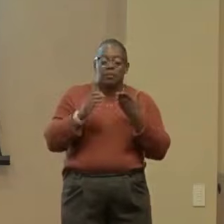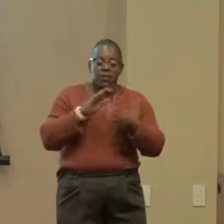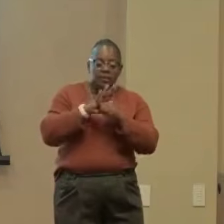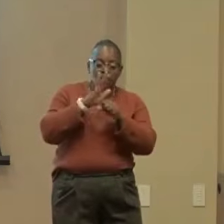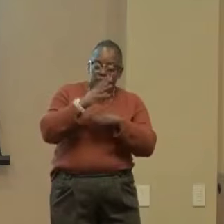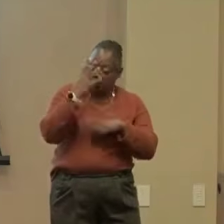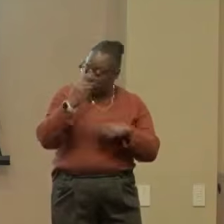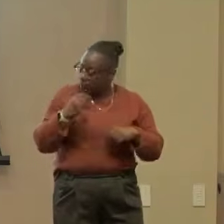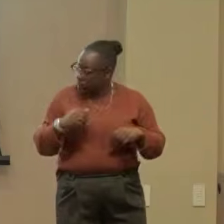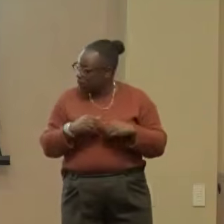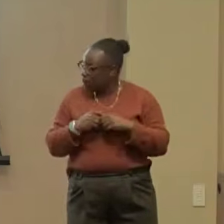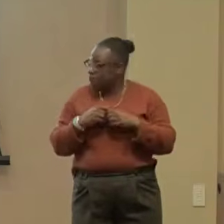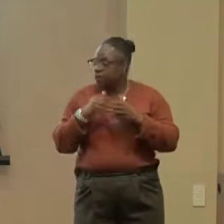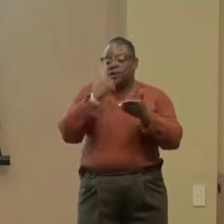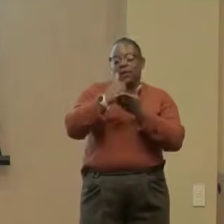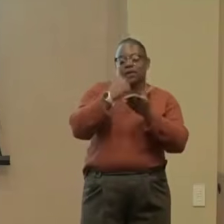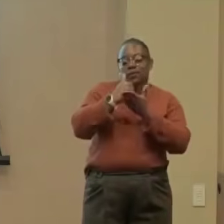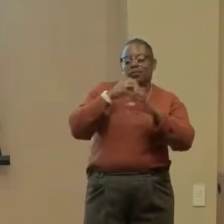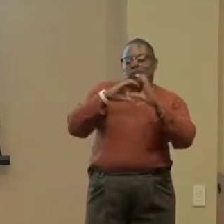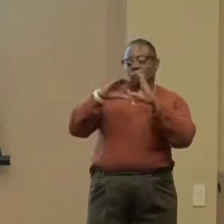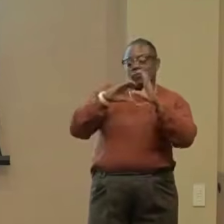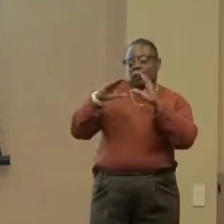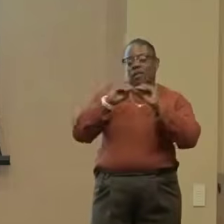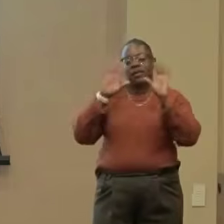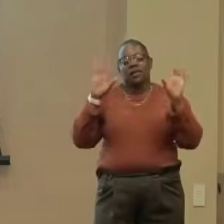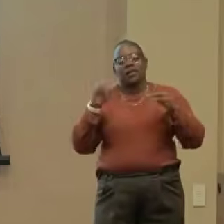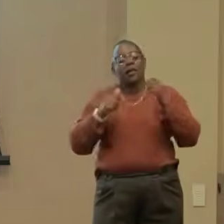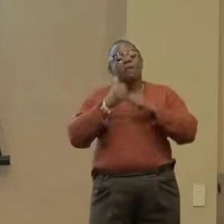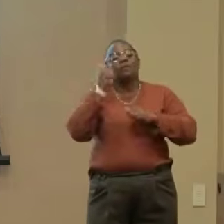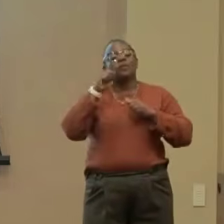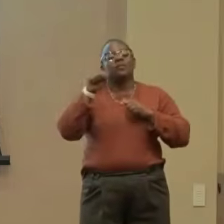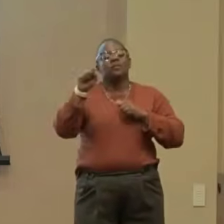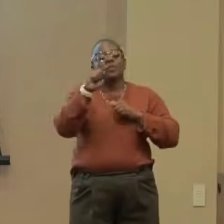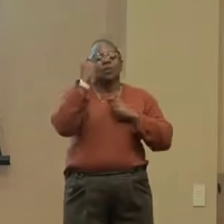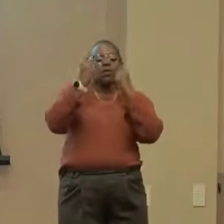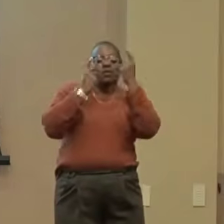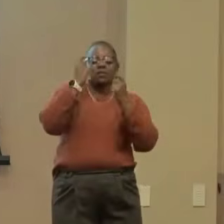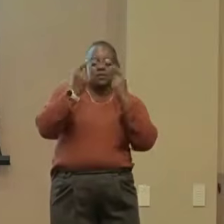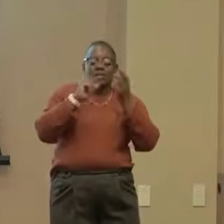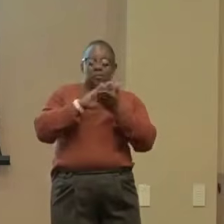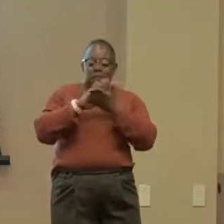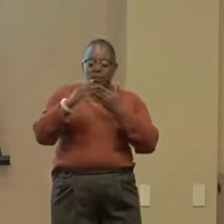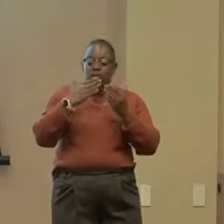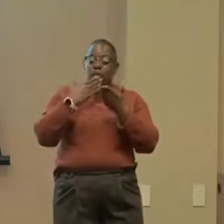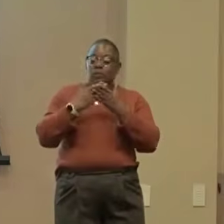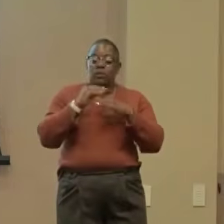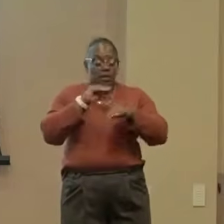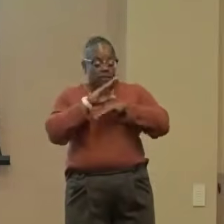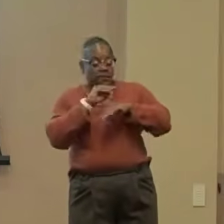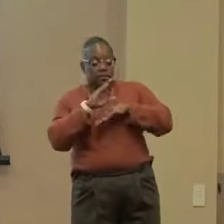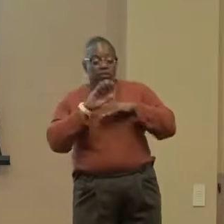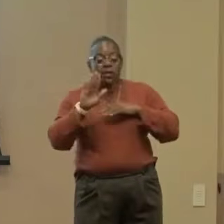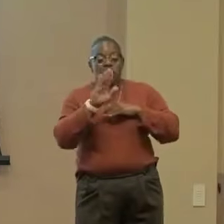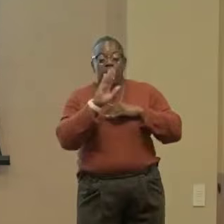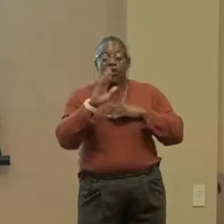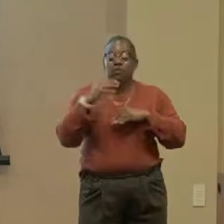sleep. And it definitely helps to communicate, and most people, again, will understand. And some great advice, that if your